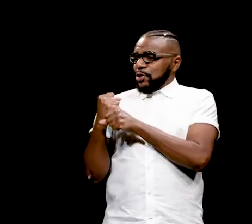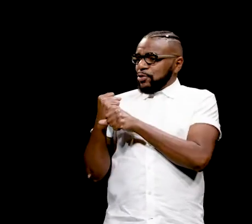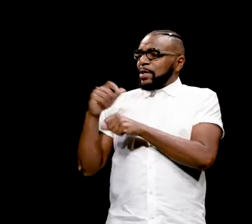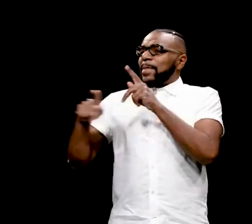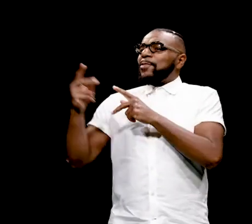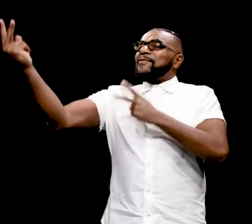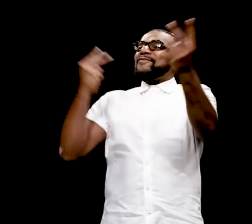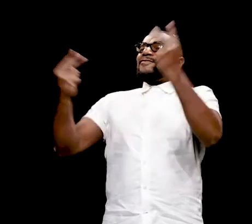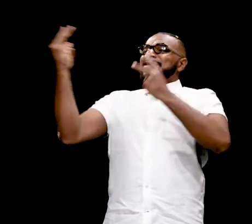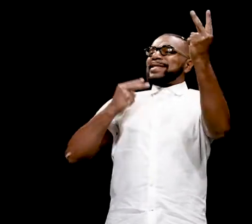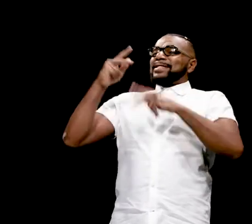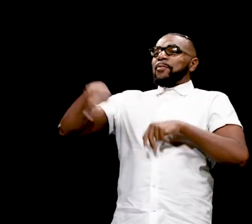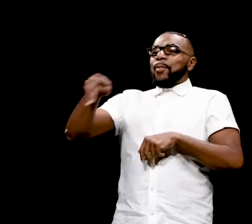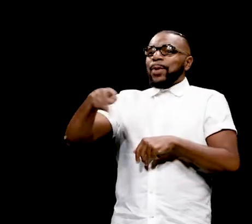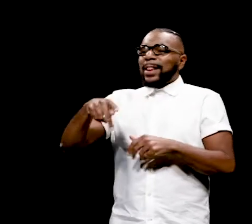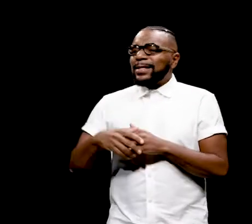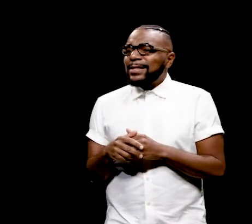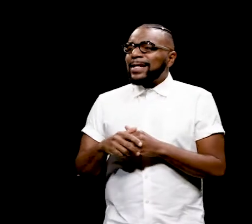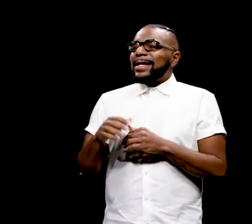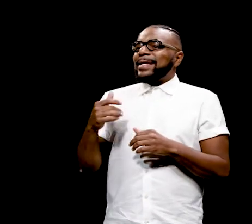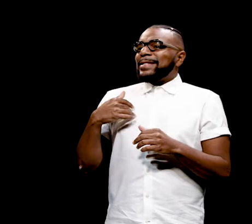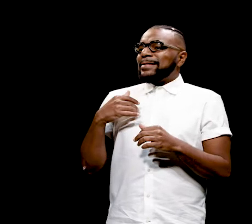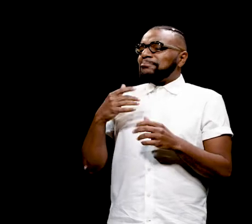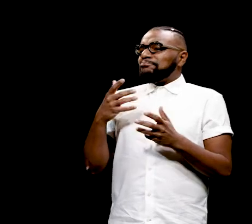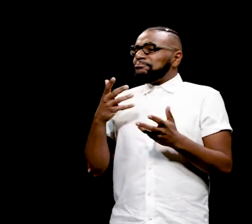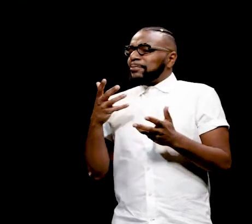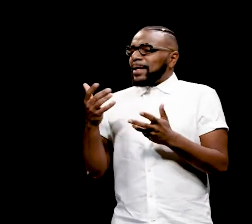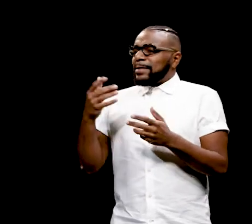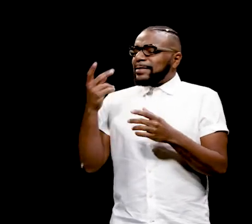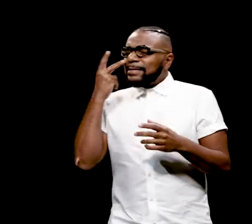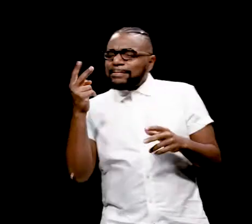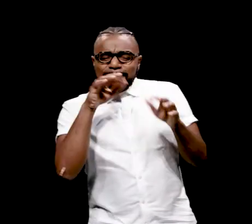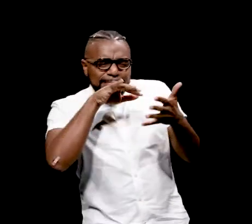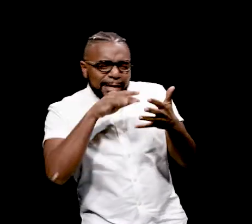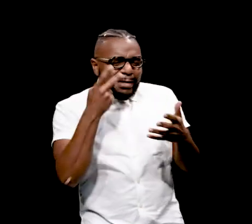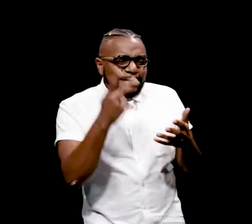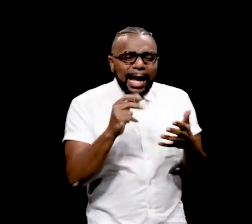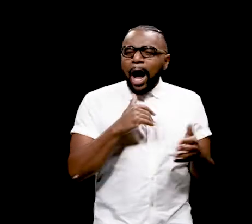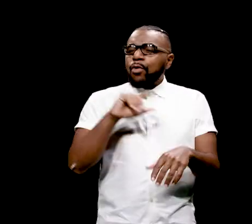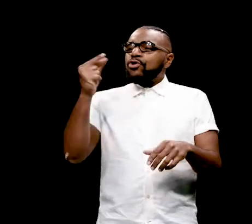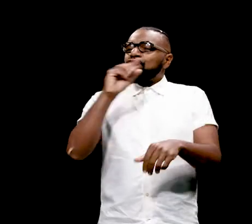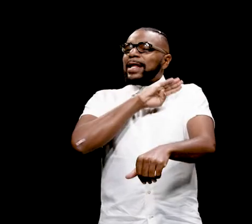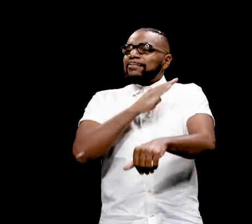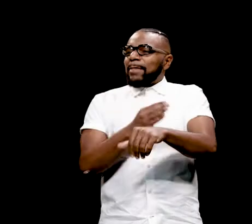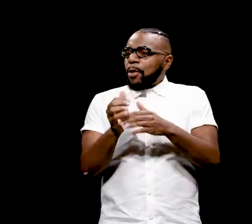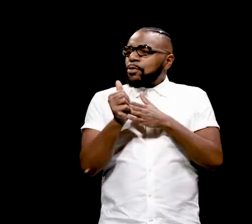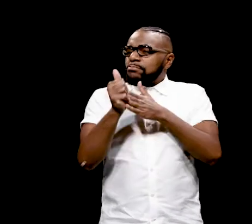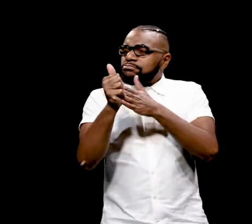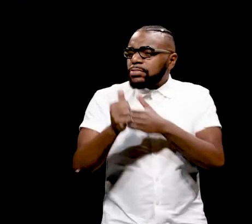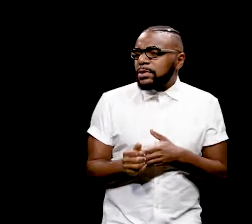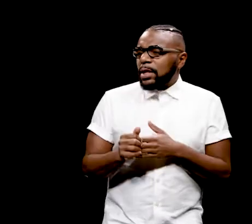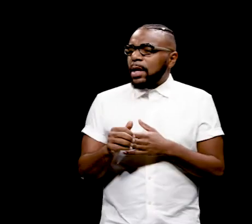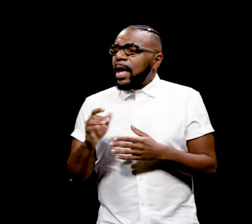came to Portland to study that very thing, our green leadership. And what became clear to me after years of that storytelling with them was that there